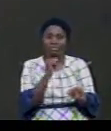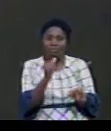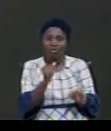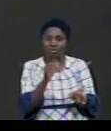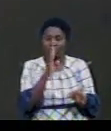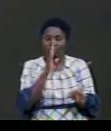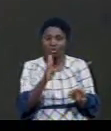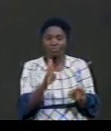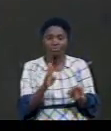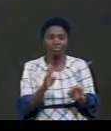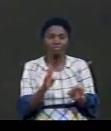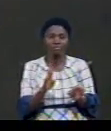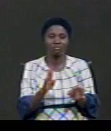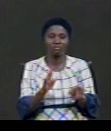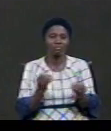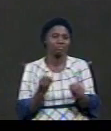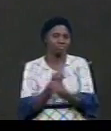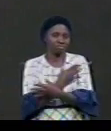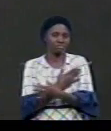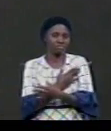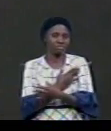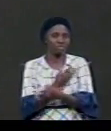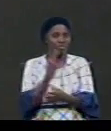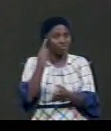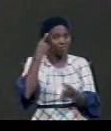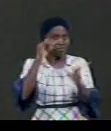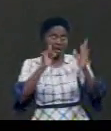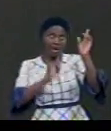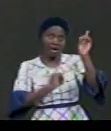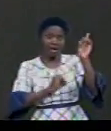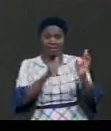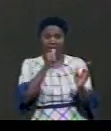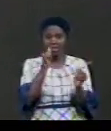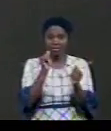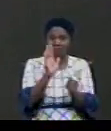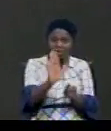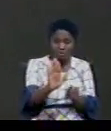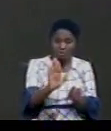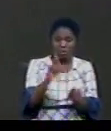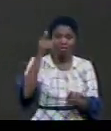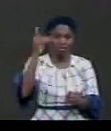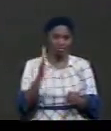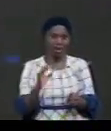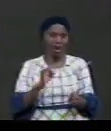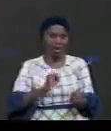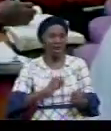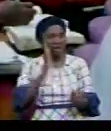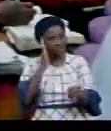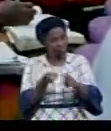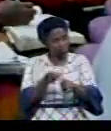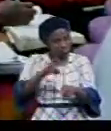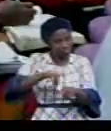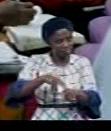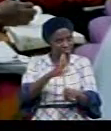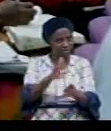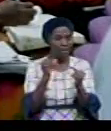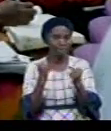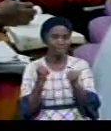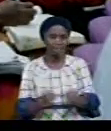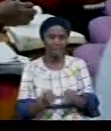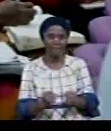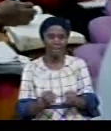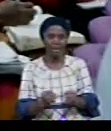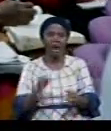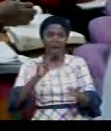for I am thy God. I will strengthen you. I will strengthen you.